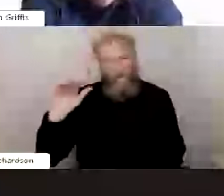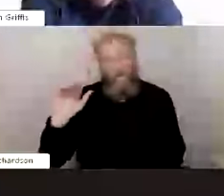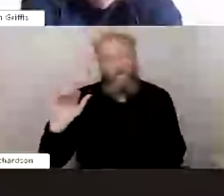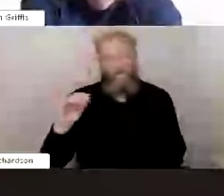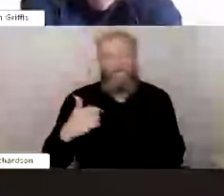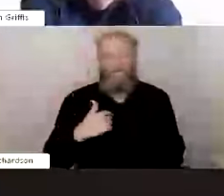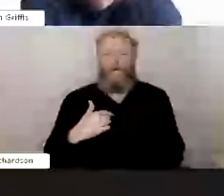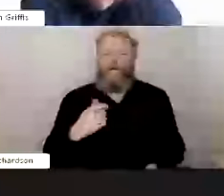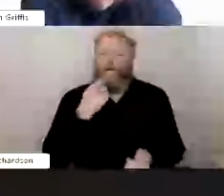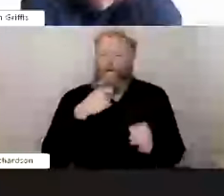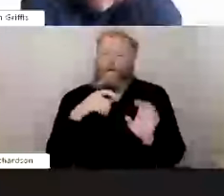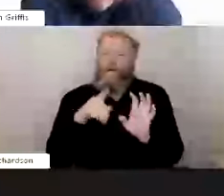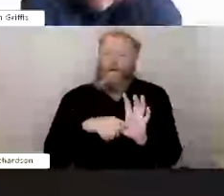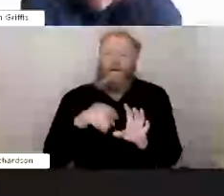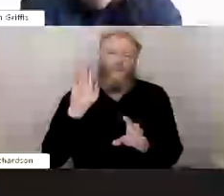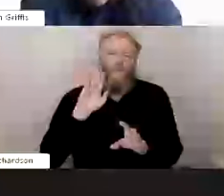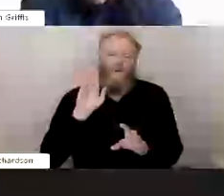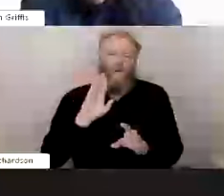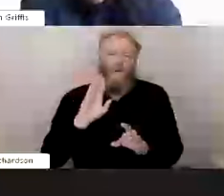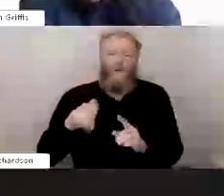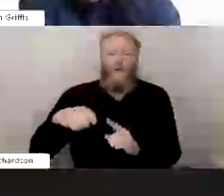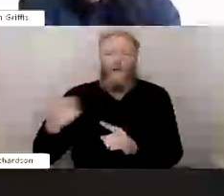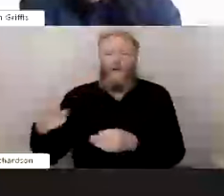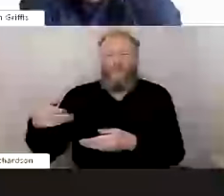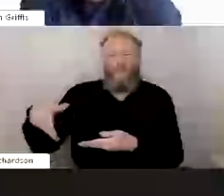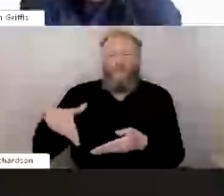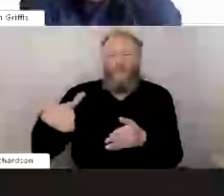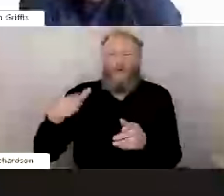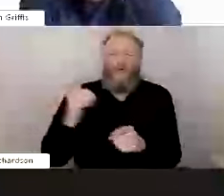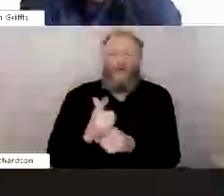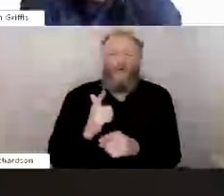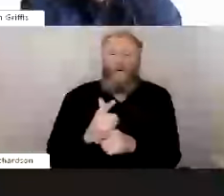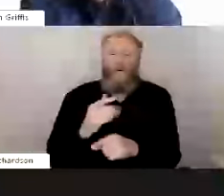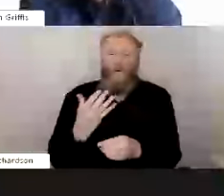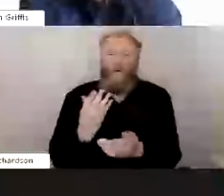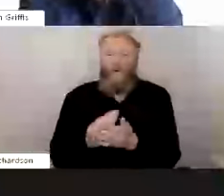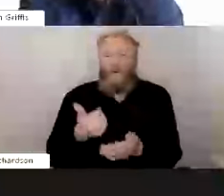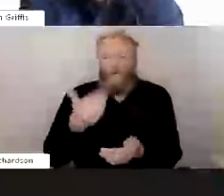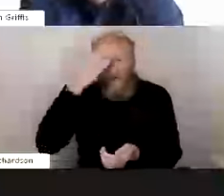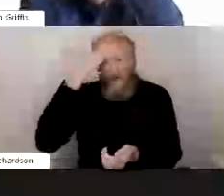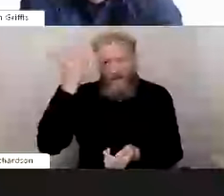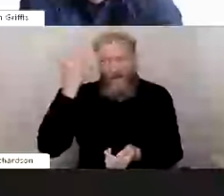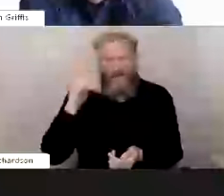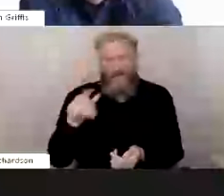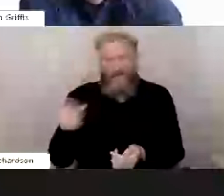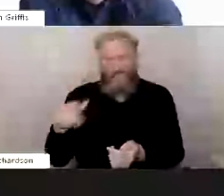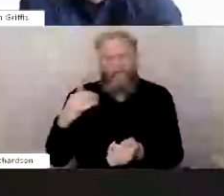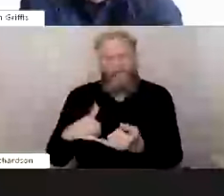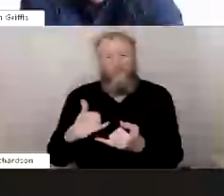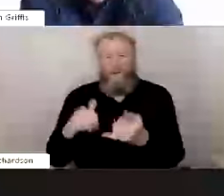number of years ago now, I was down by the river talking with some elders, and they were deeply distressed